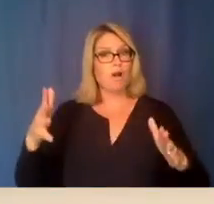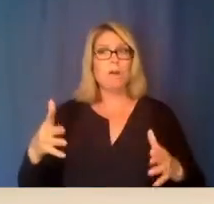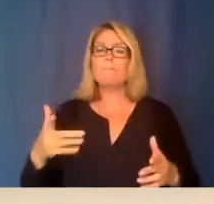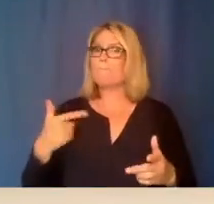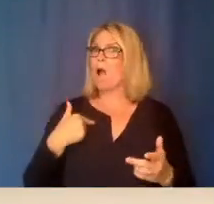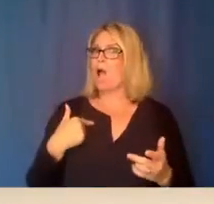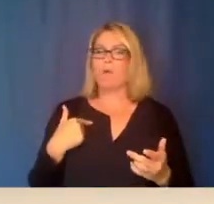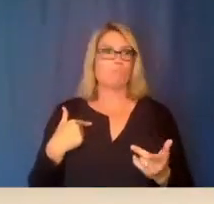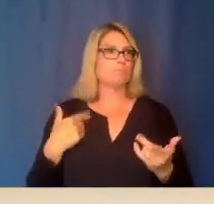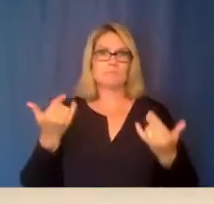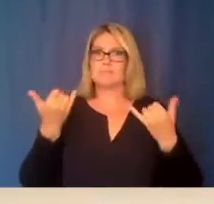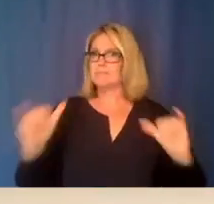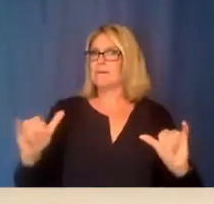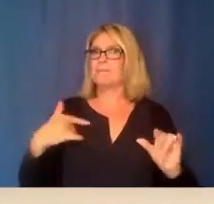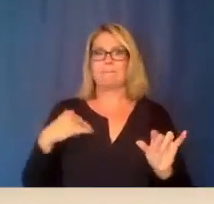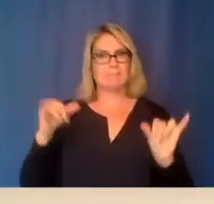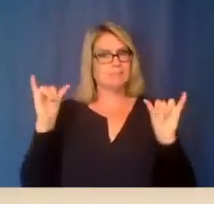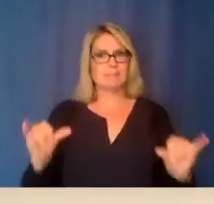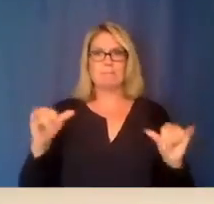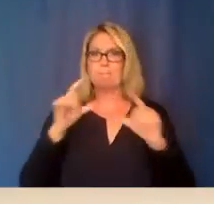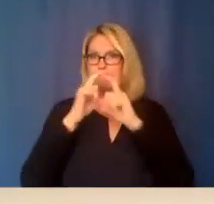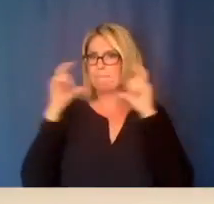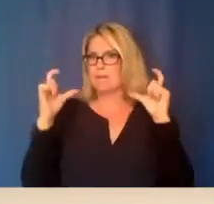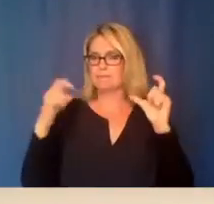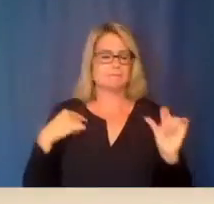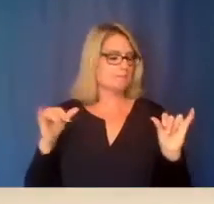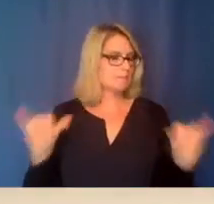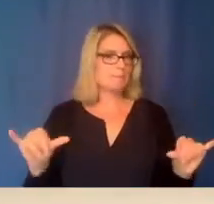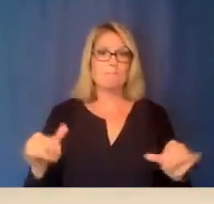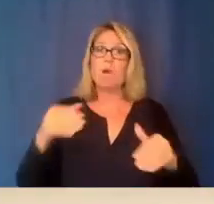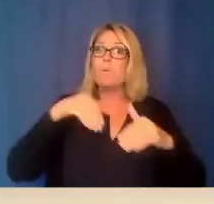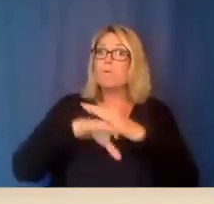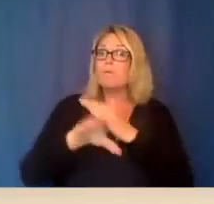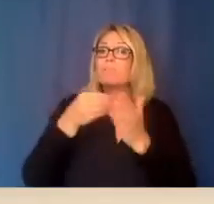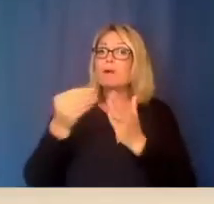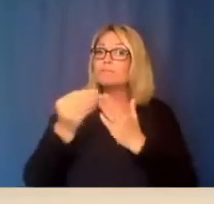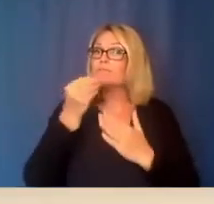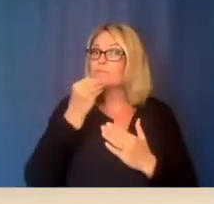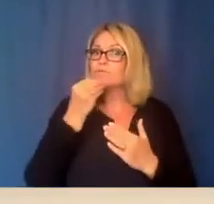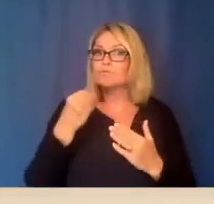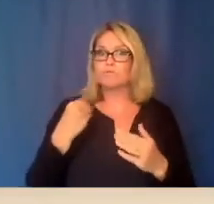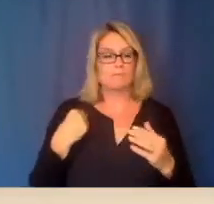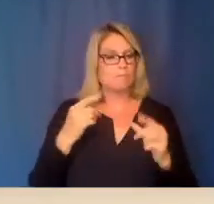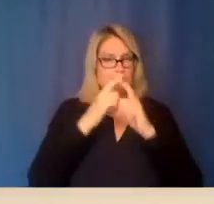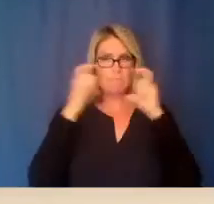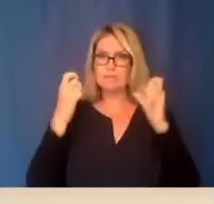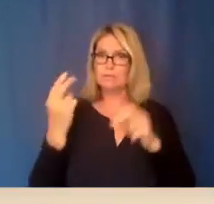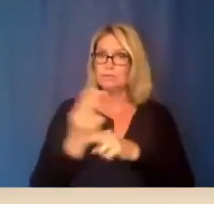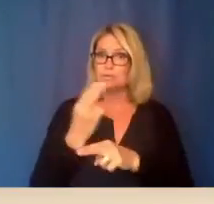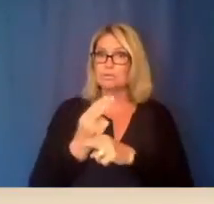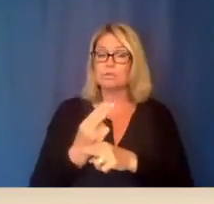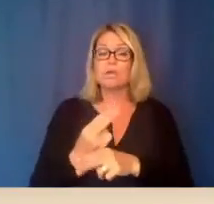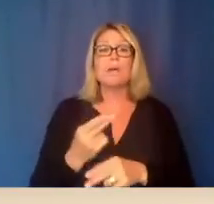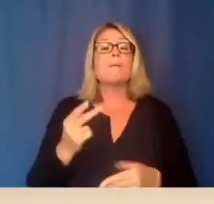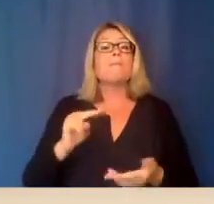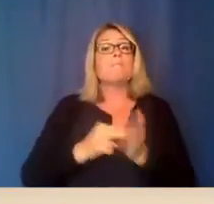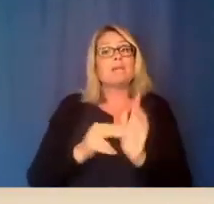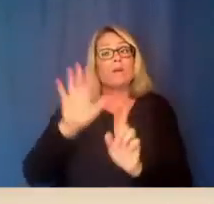certainly still continue to wear a mask into a grocery store, for instance. And that is a personal